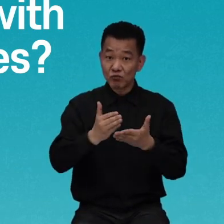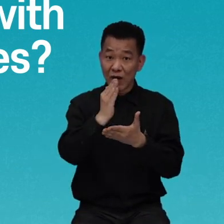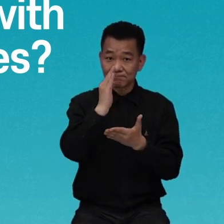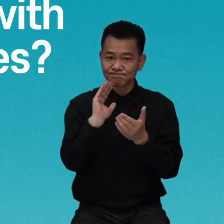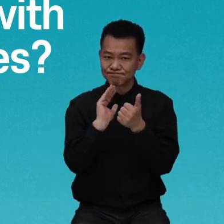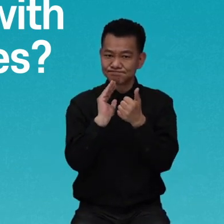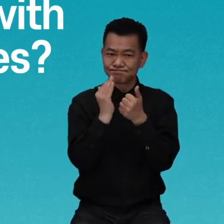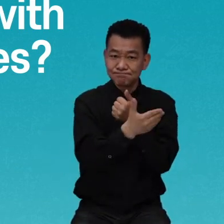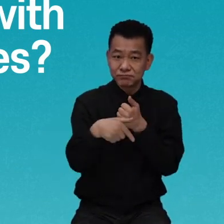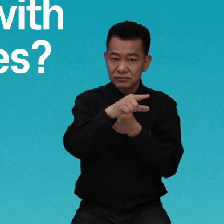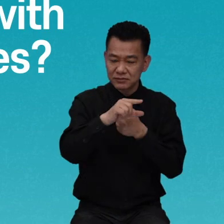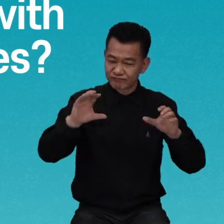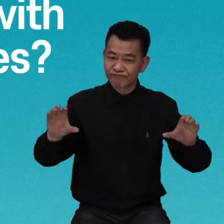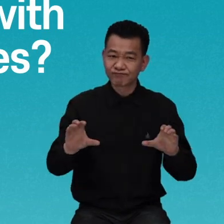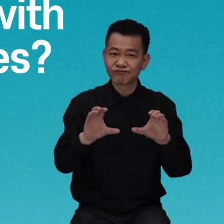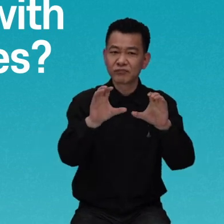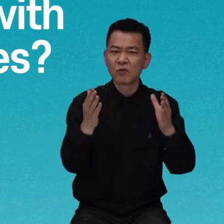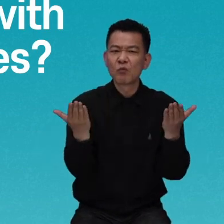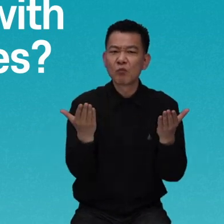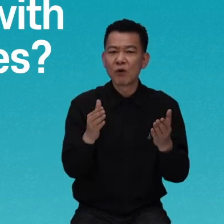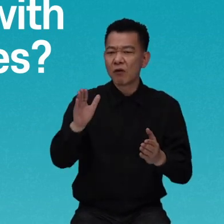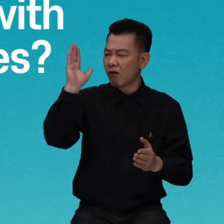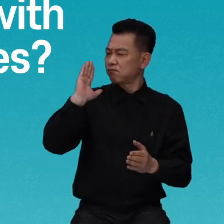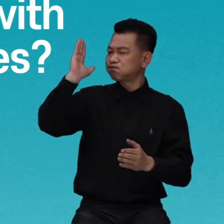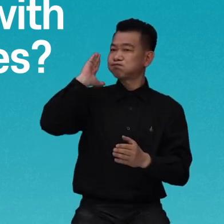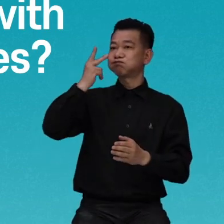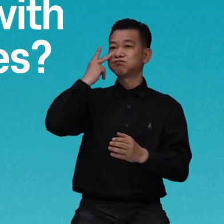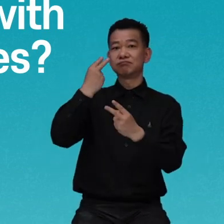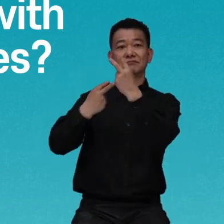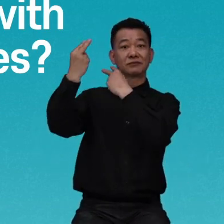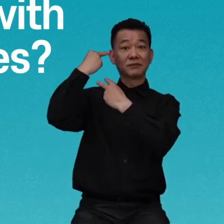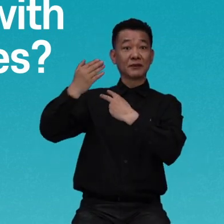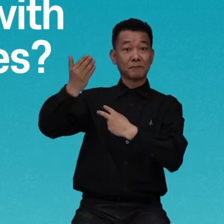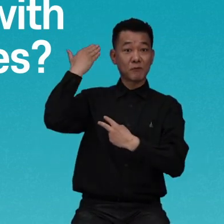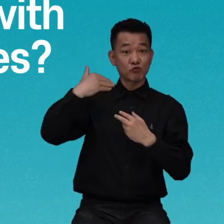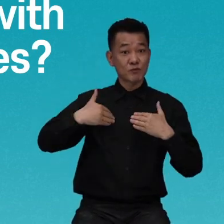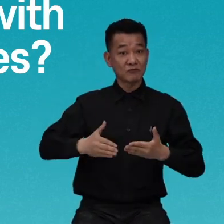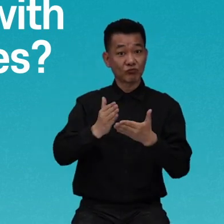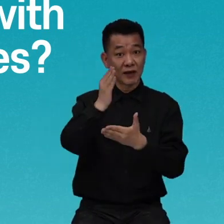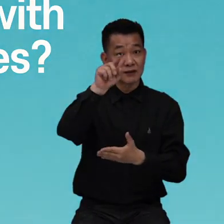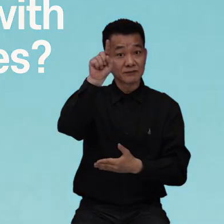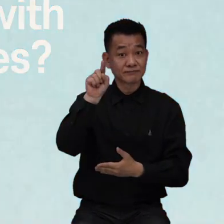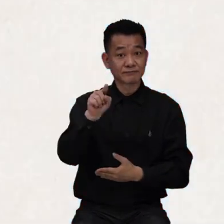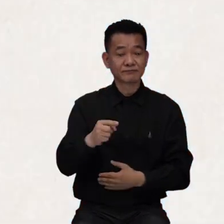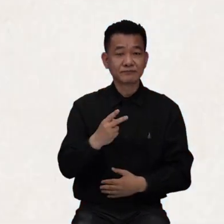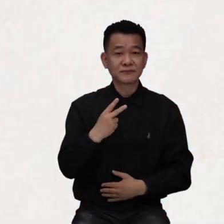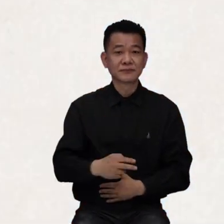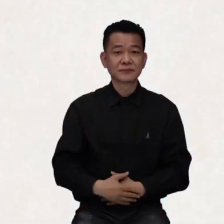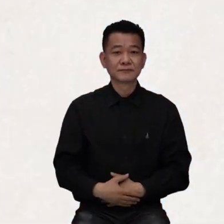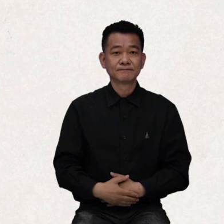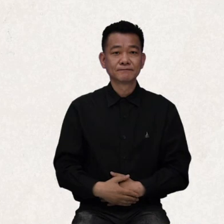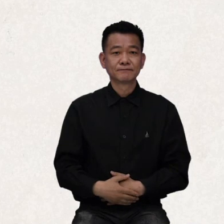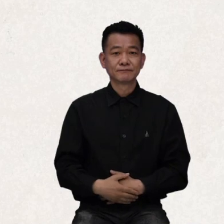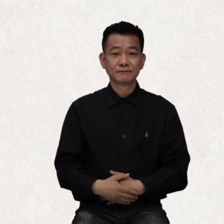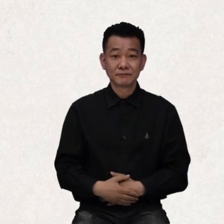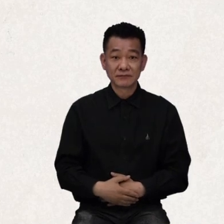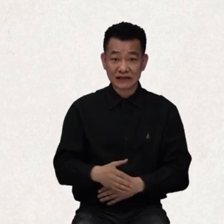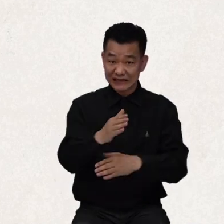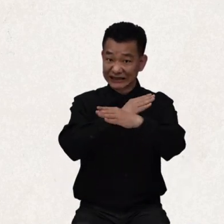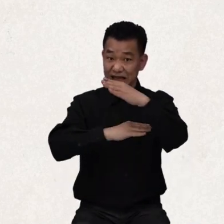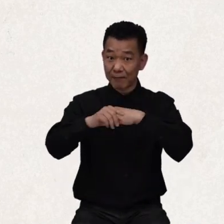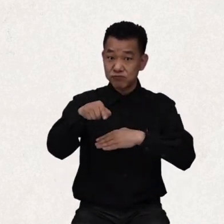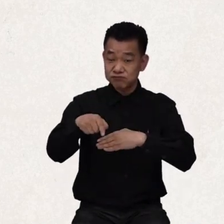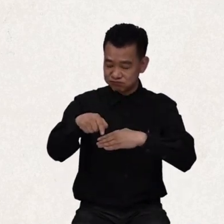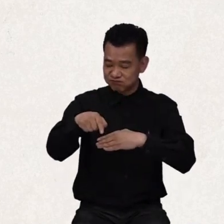kinds of movements there were in order to ensure the rights of persons with disabilities, shall we? The history of